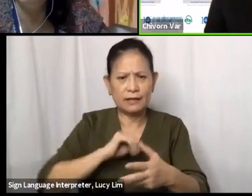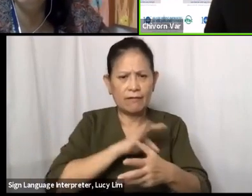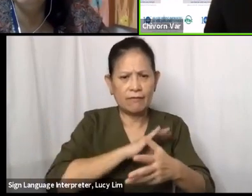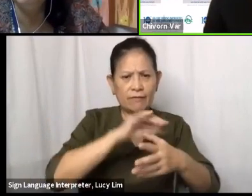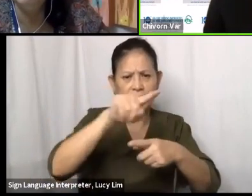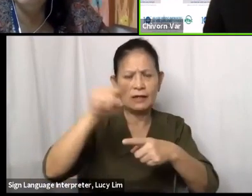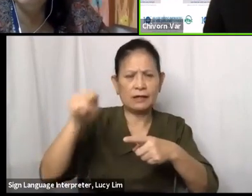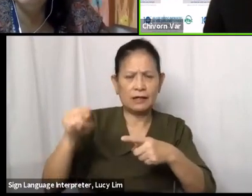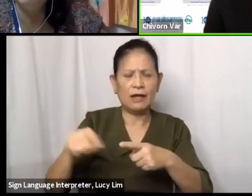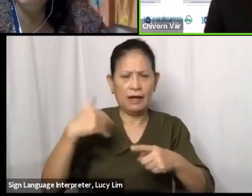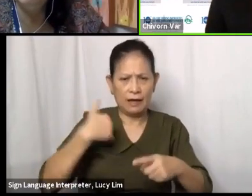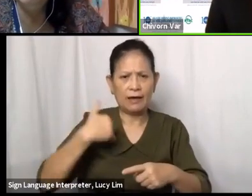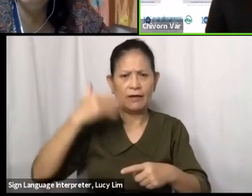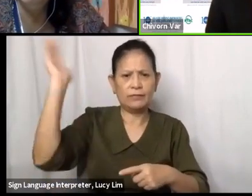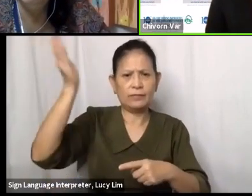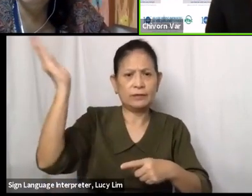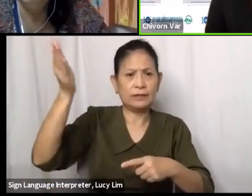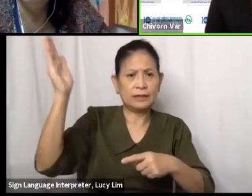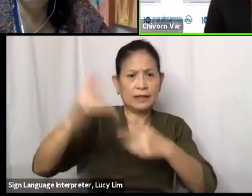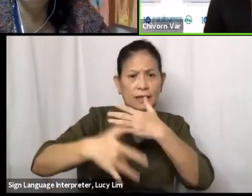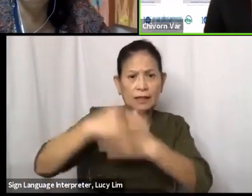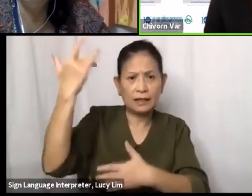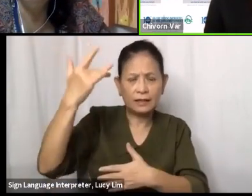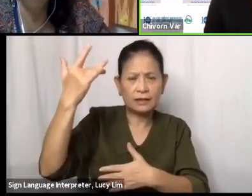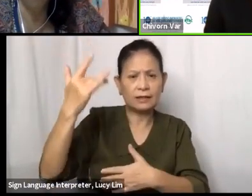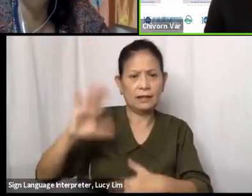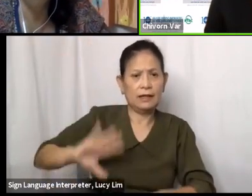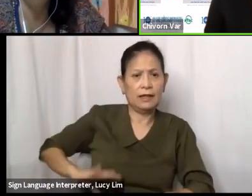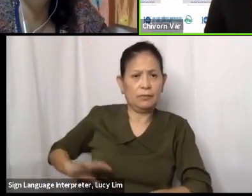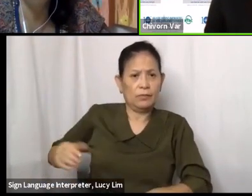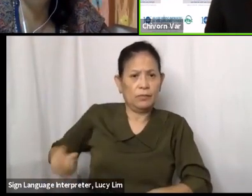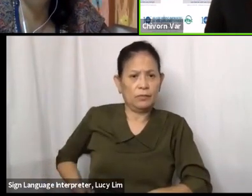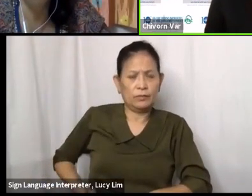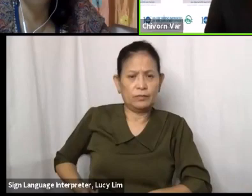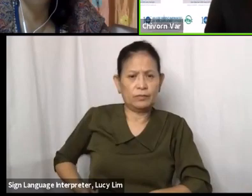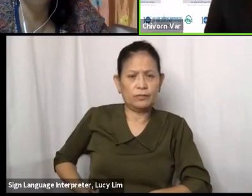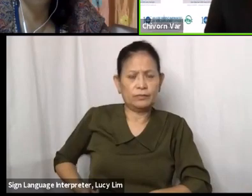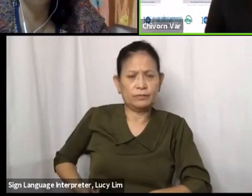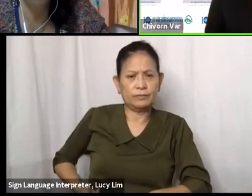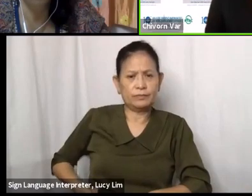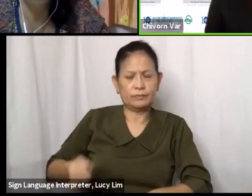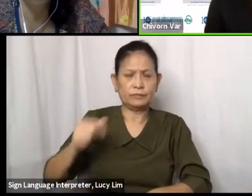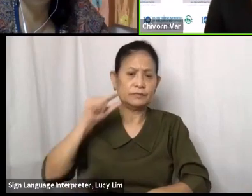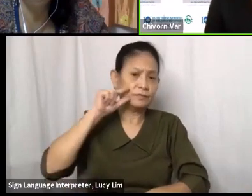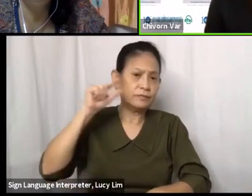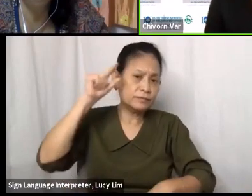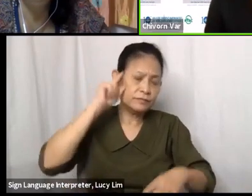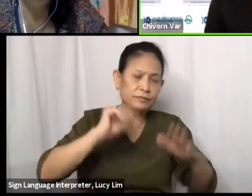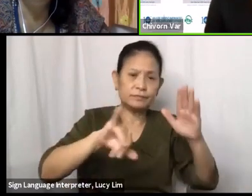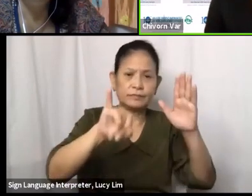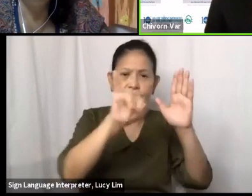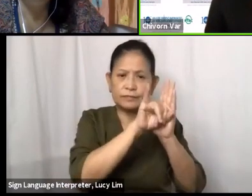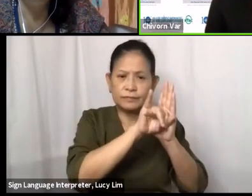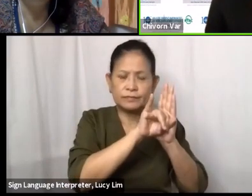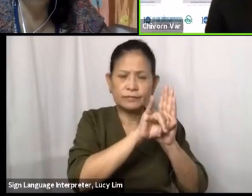presented earlier, Cambodia with the gender identity,